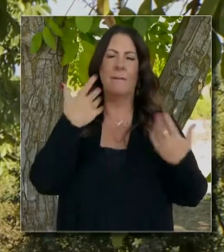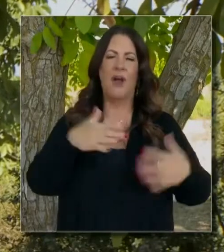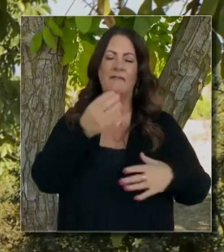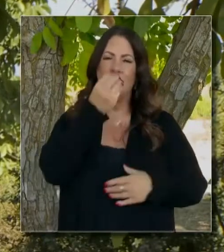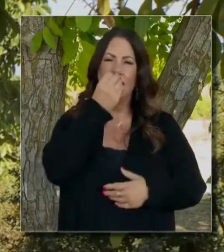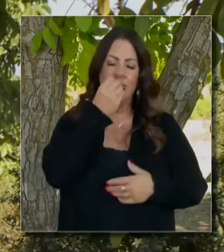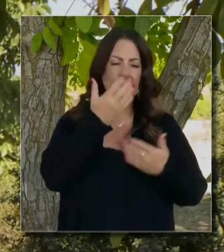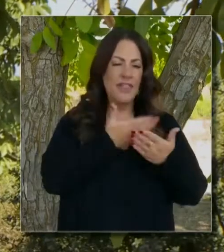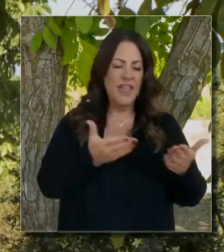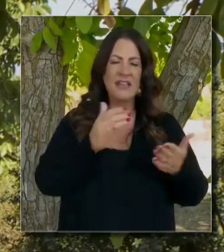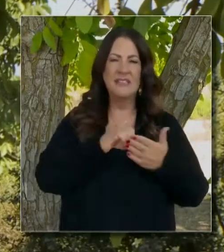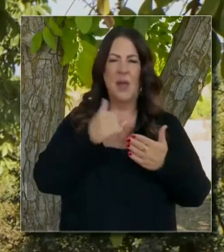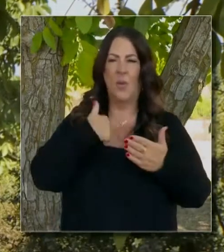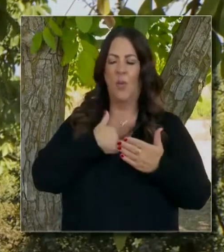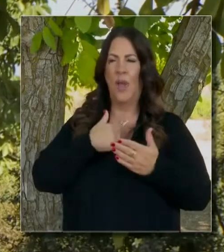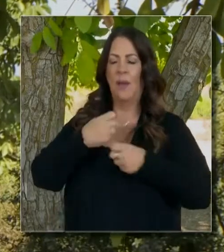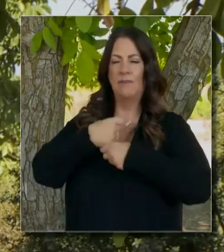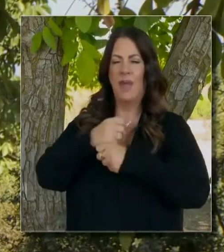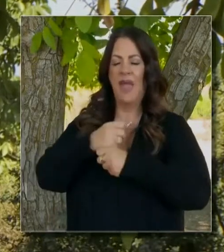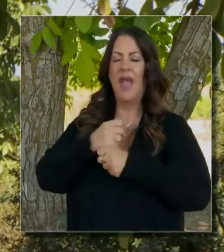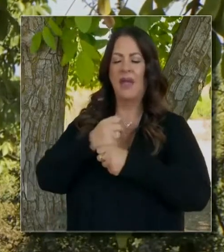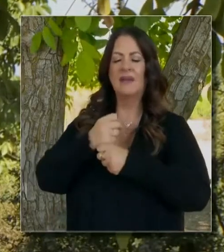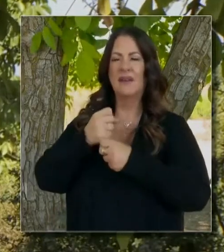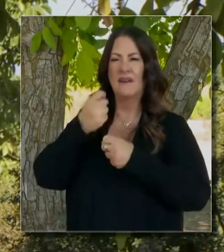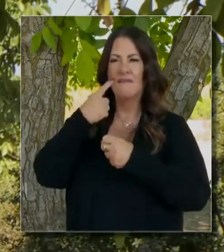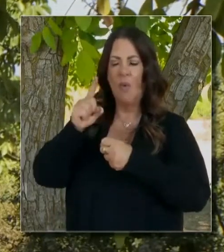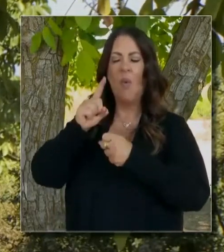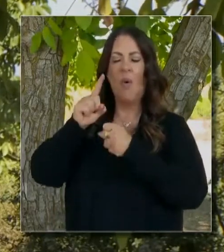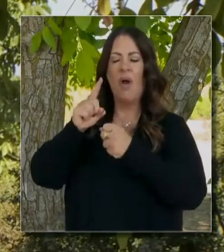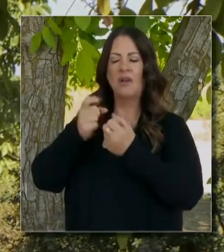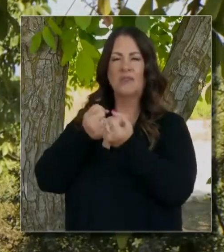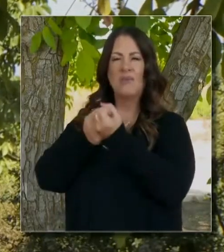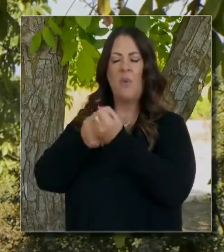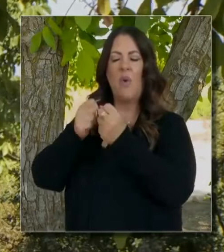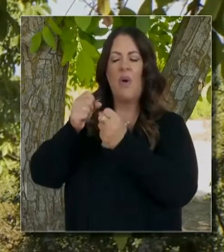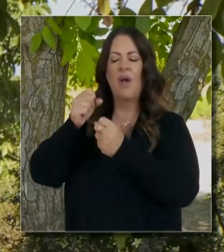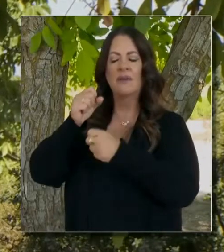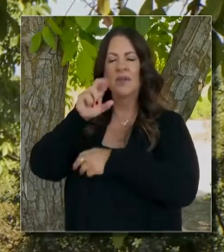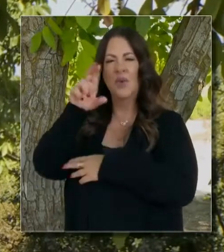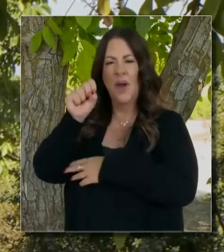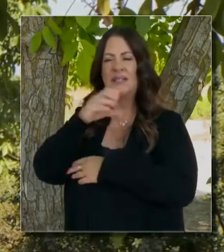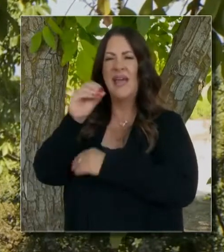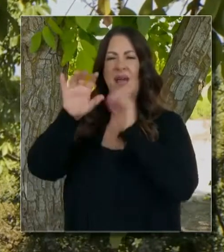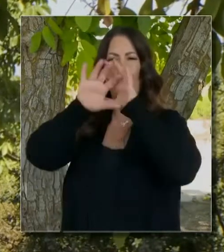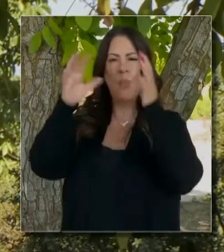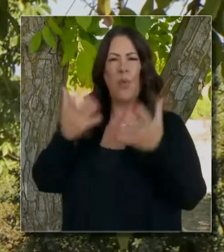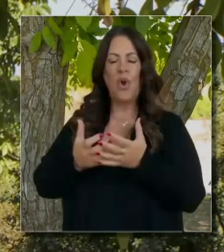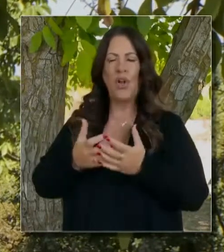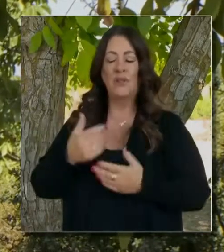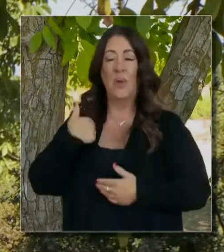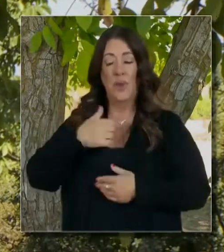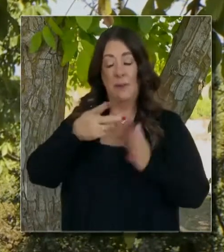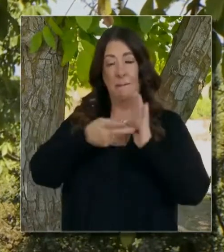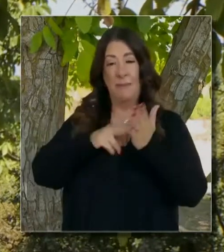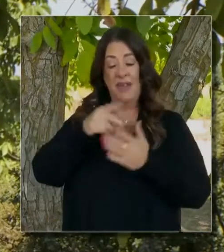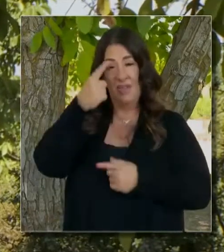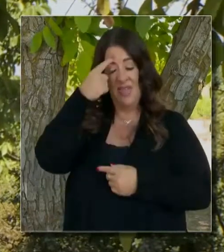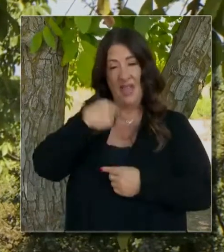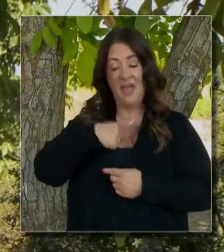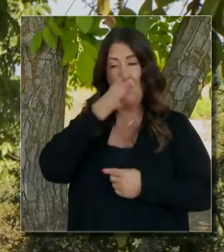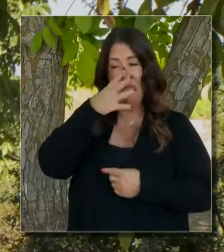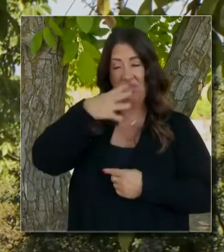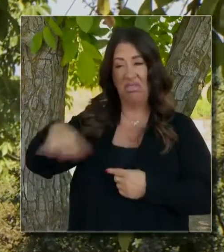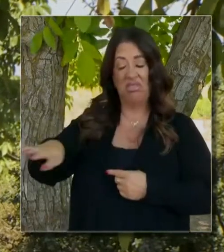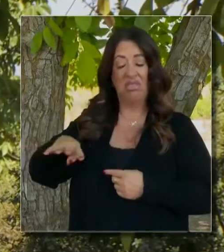California such a special and unique and vibrant place. We're not going to walk away from agriculture. We're not going to dismiss